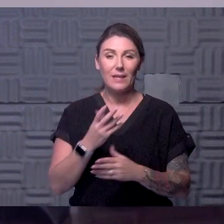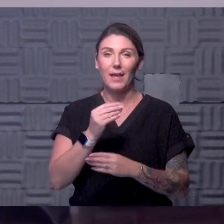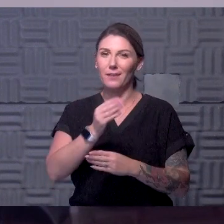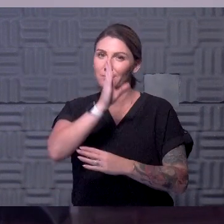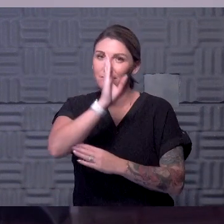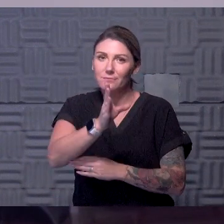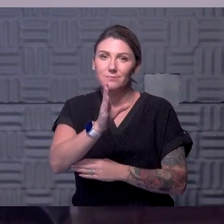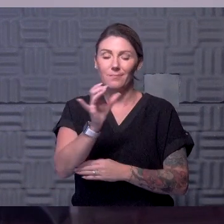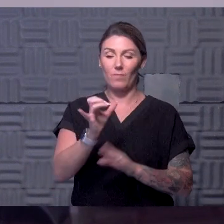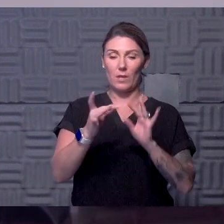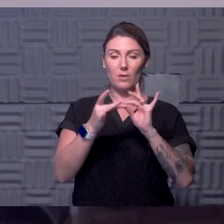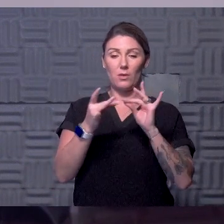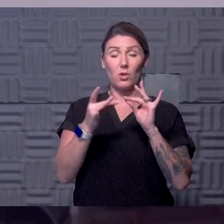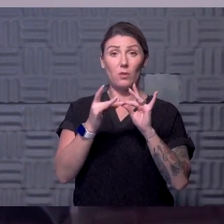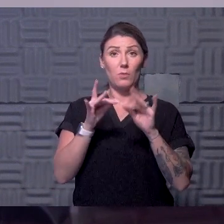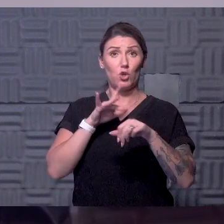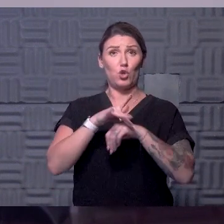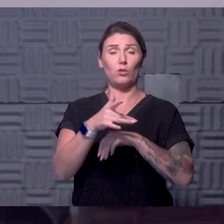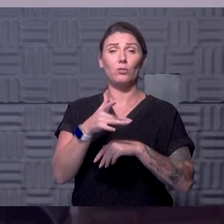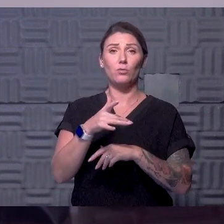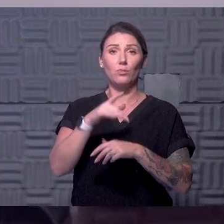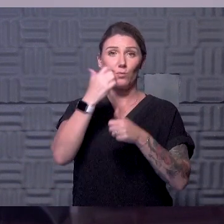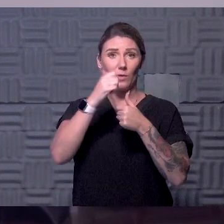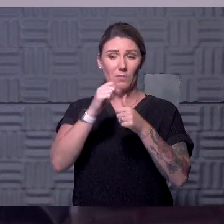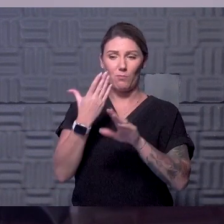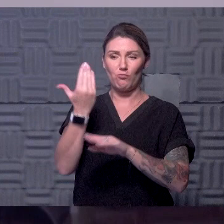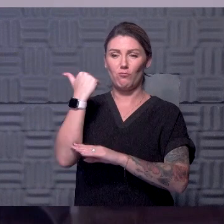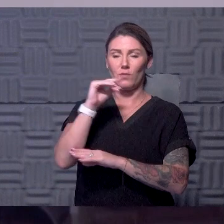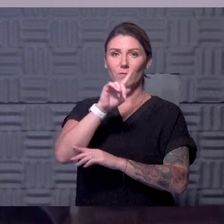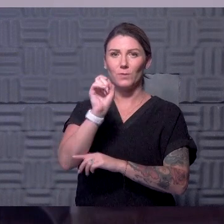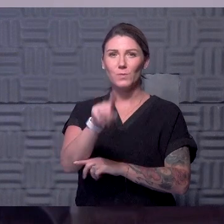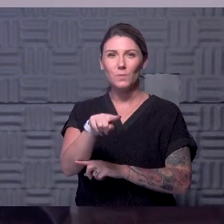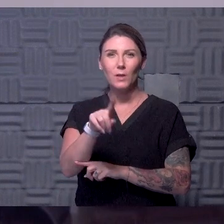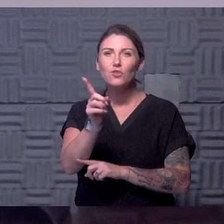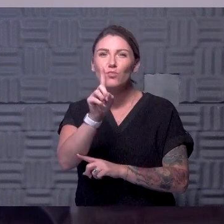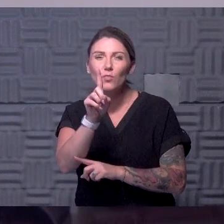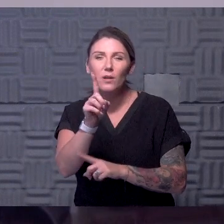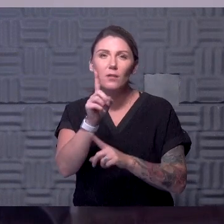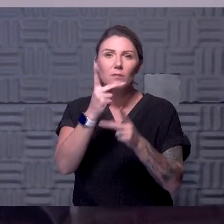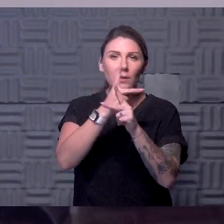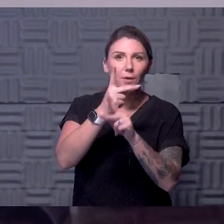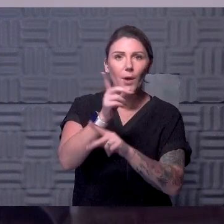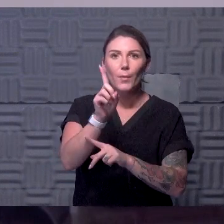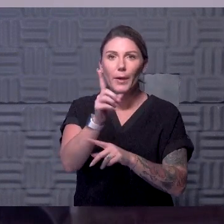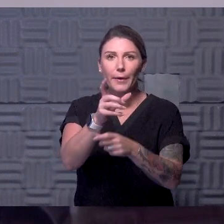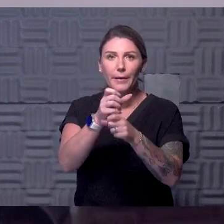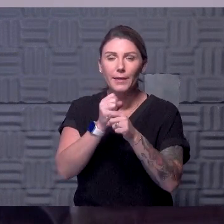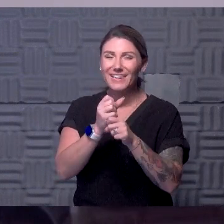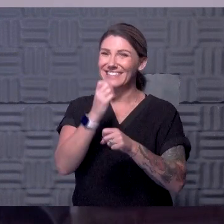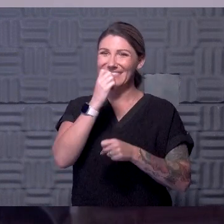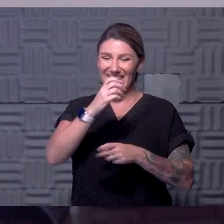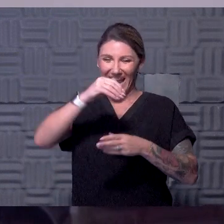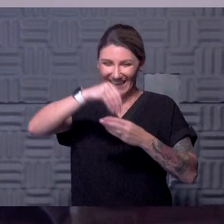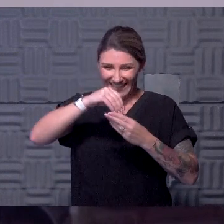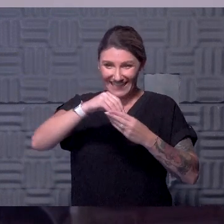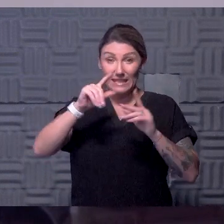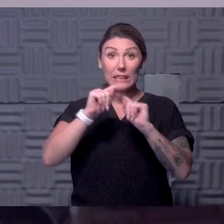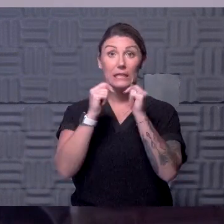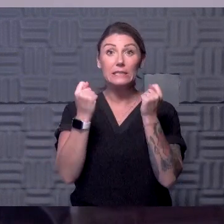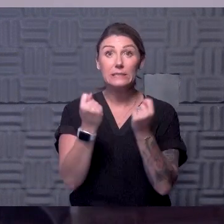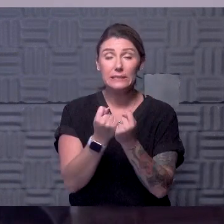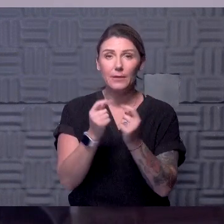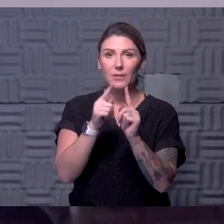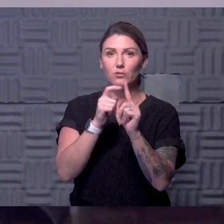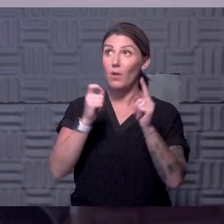to comment earlier, remember the previous question was where they're finding out they're getting it. It's not within the team, it's